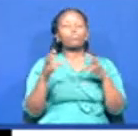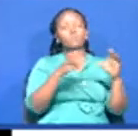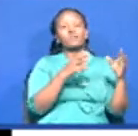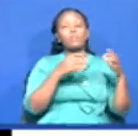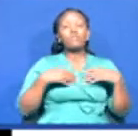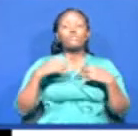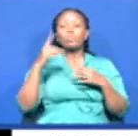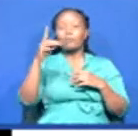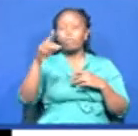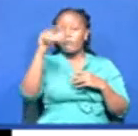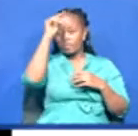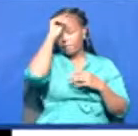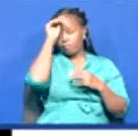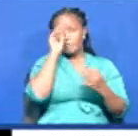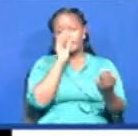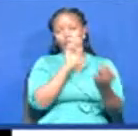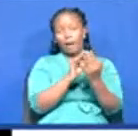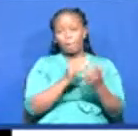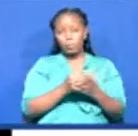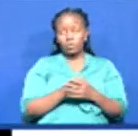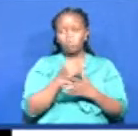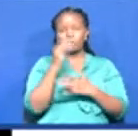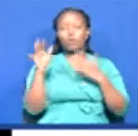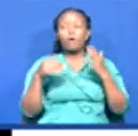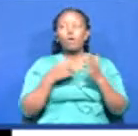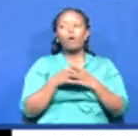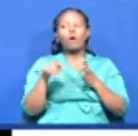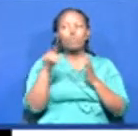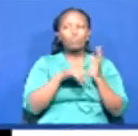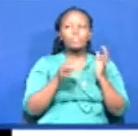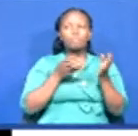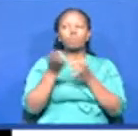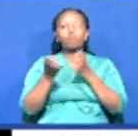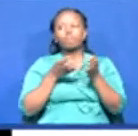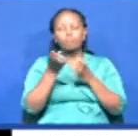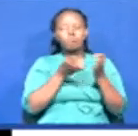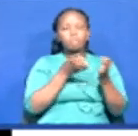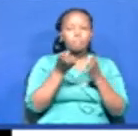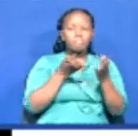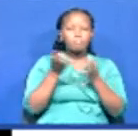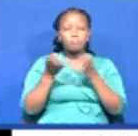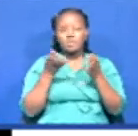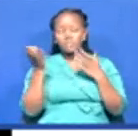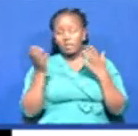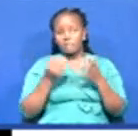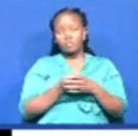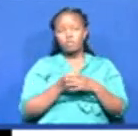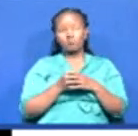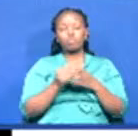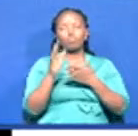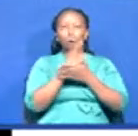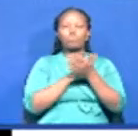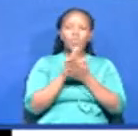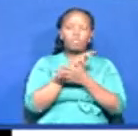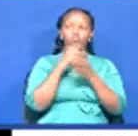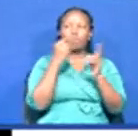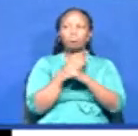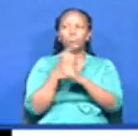approach. We all do our business through the single window, the trade facilitation platform, we do through